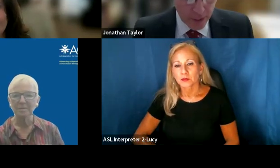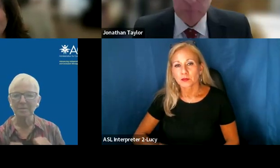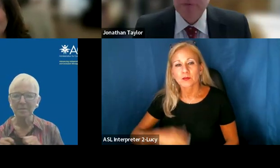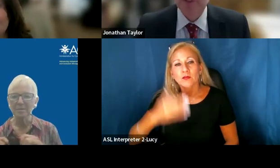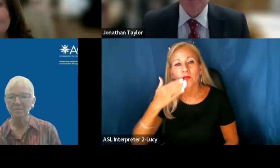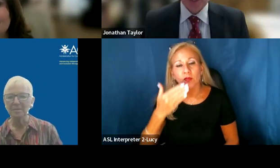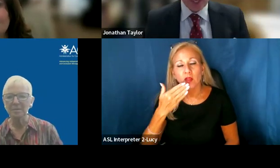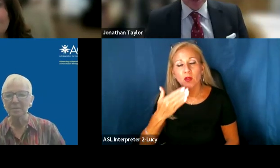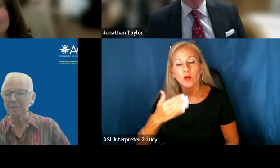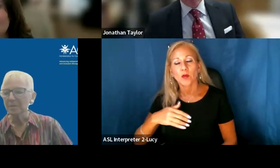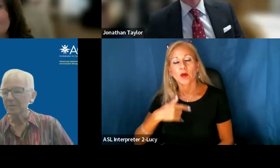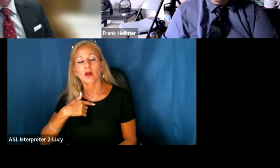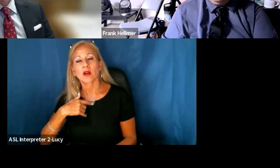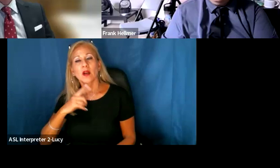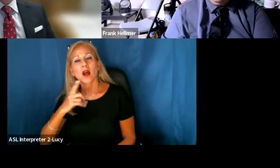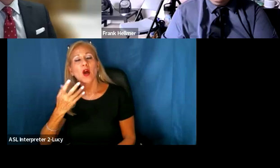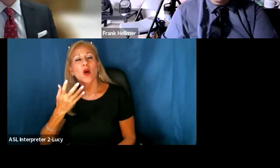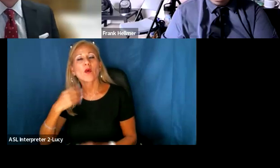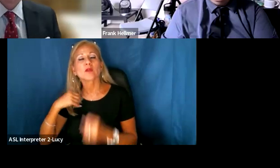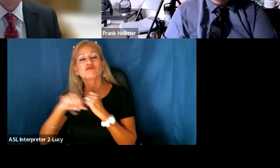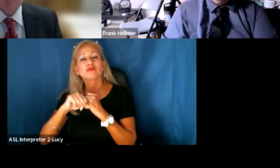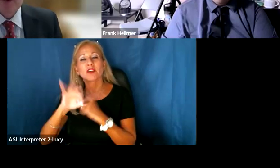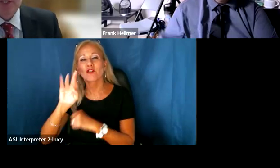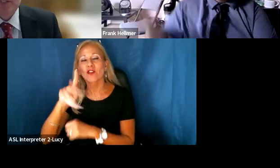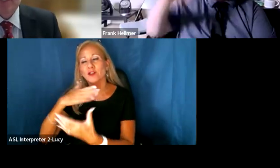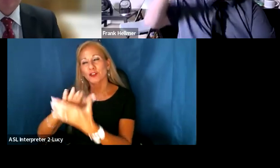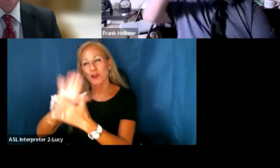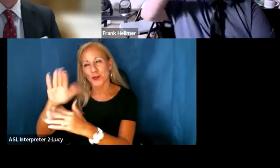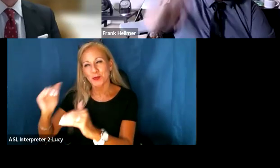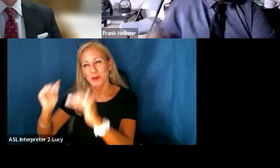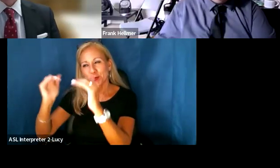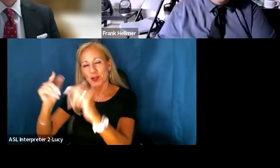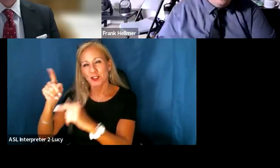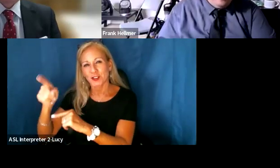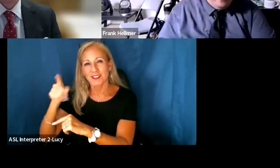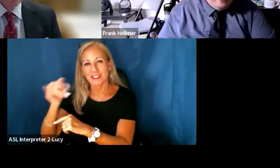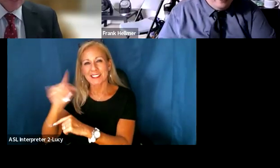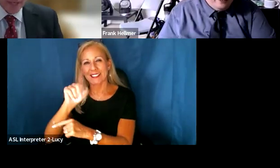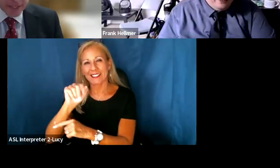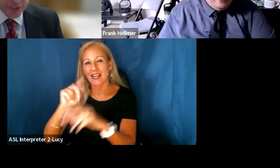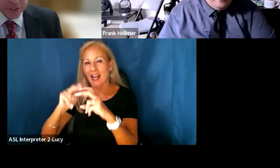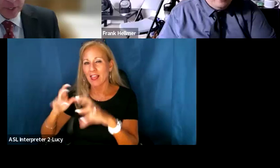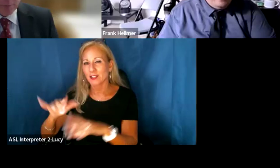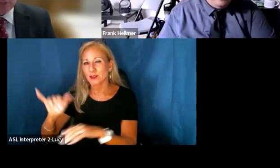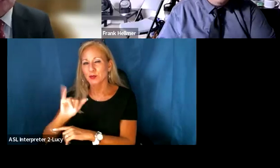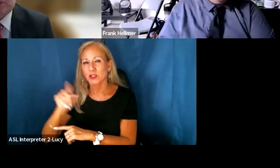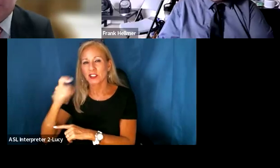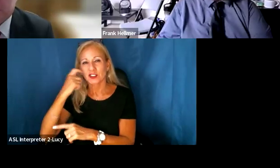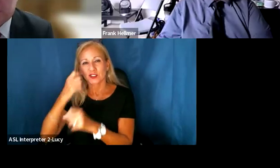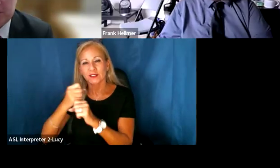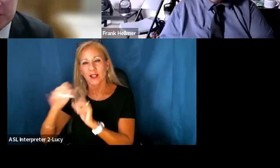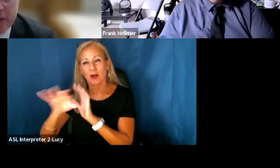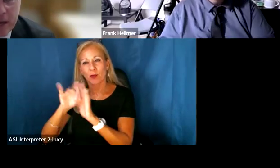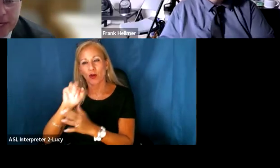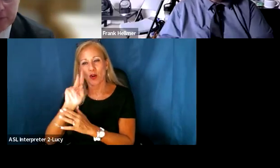Jessica. First, just a shameless plug for Frank. Congratulations on your promotion at Centene. He's a data analyst too, and he just got appointed to